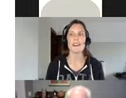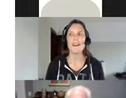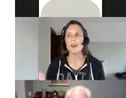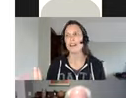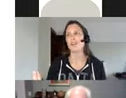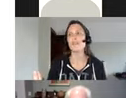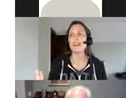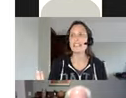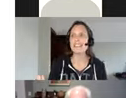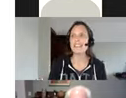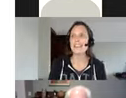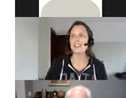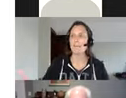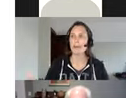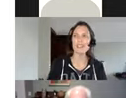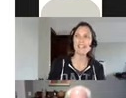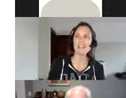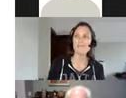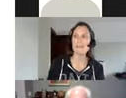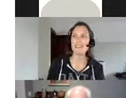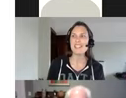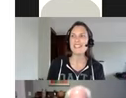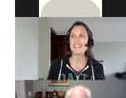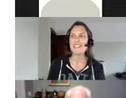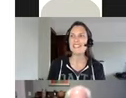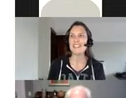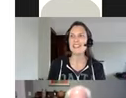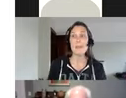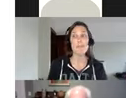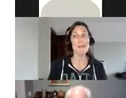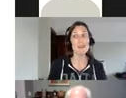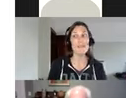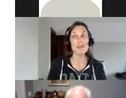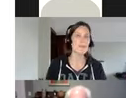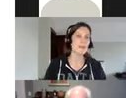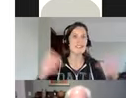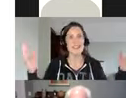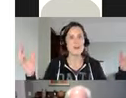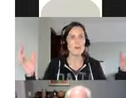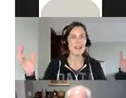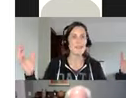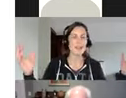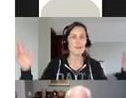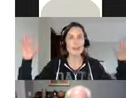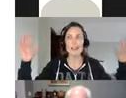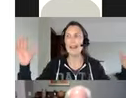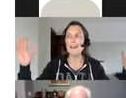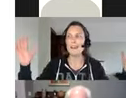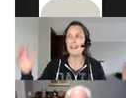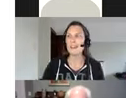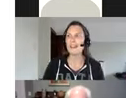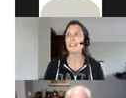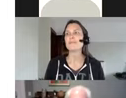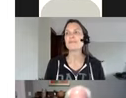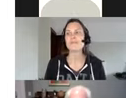have in our head. Oh, I've got COVID-19, I've got population and population density, map coverage, maybe this is like where we have like really great